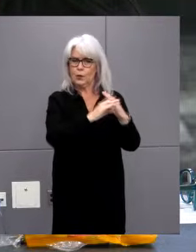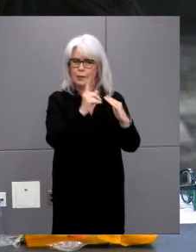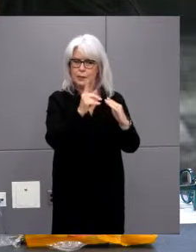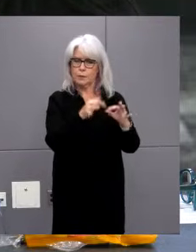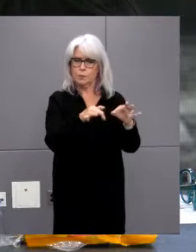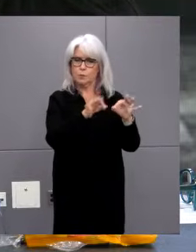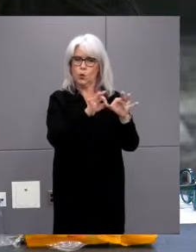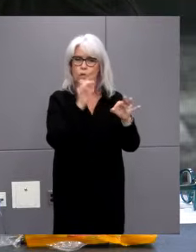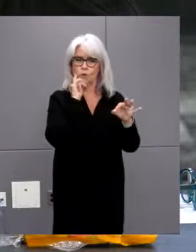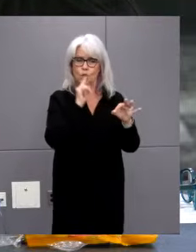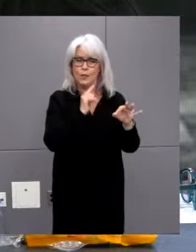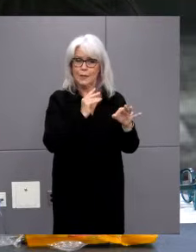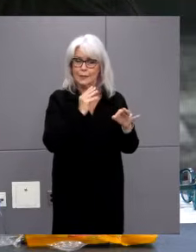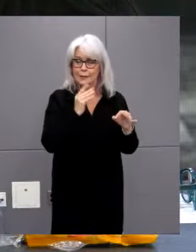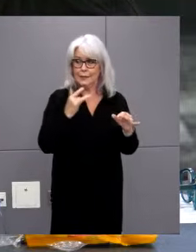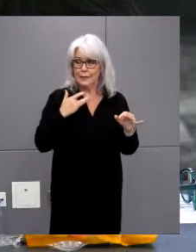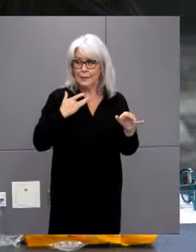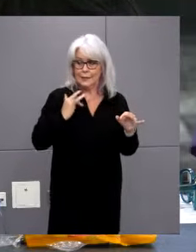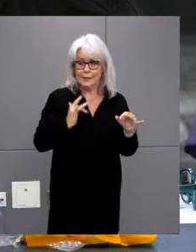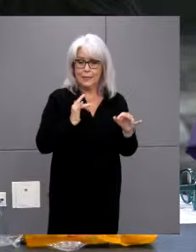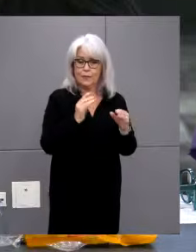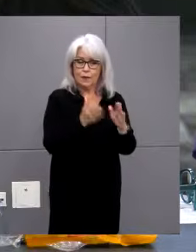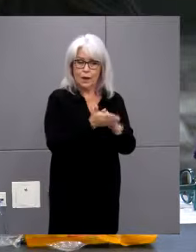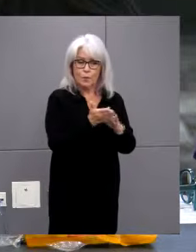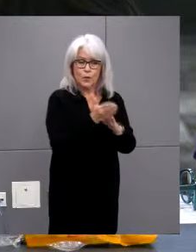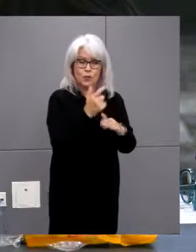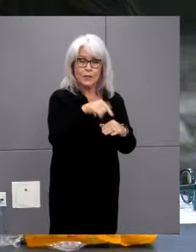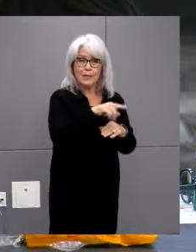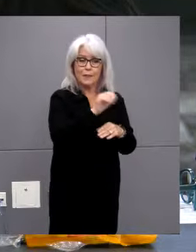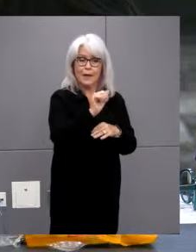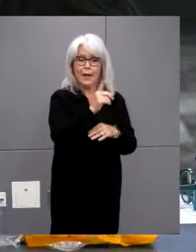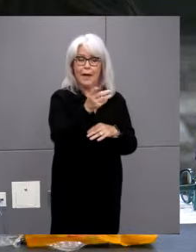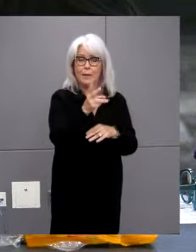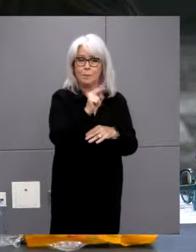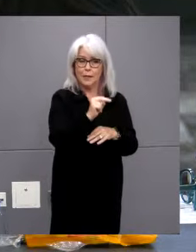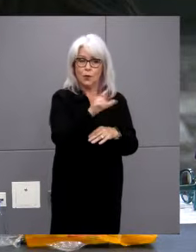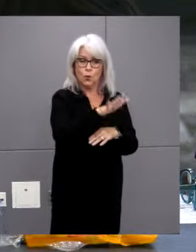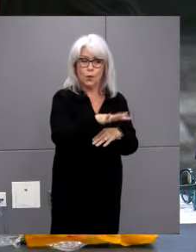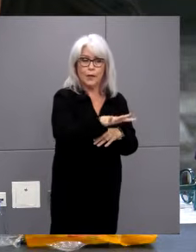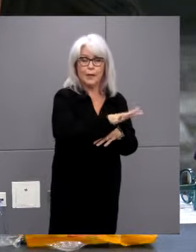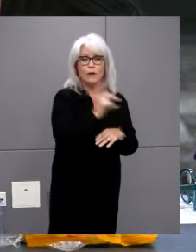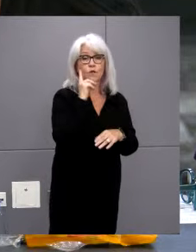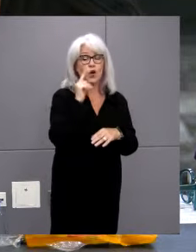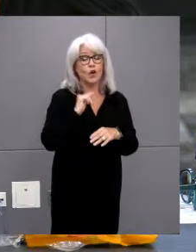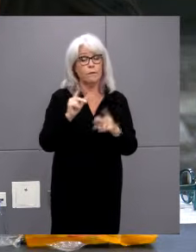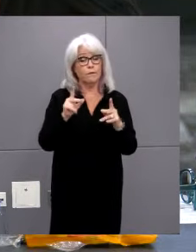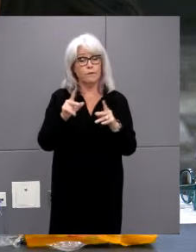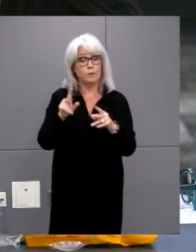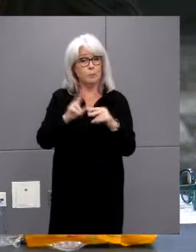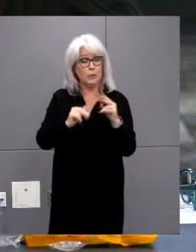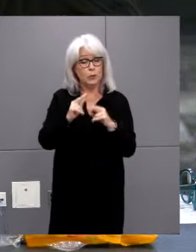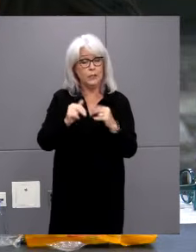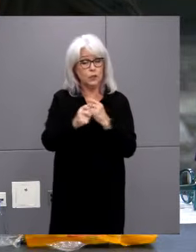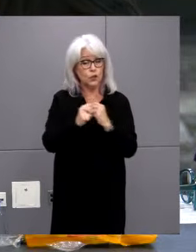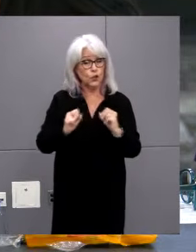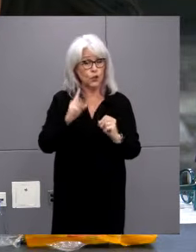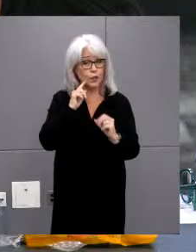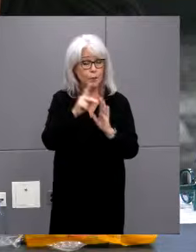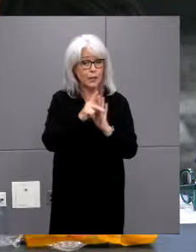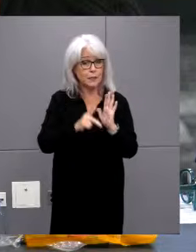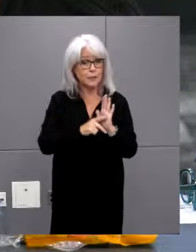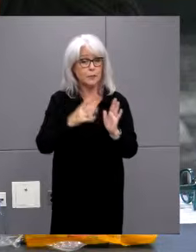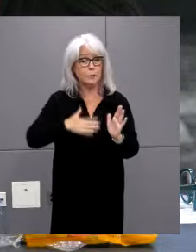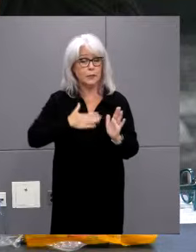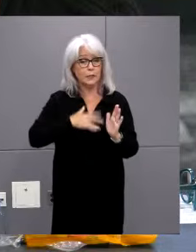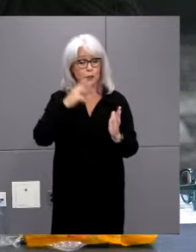protecting the sensitive operations and personnel within the administrative wing. For further information on our facility security protocols, please refer to